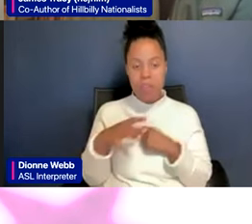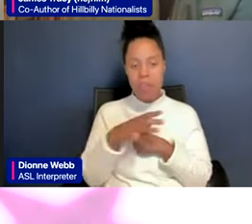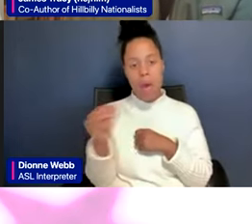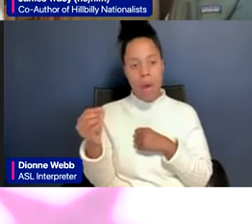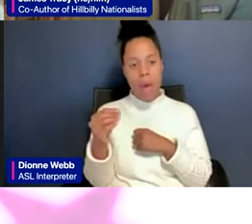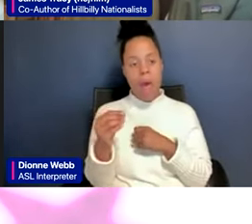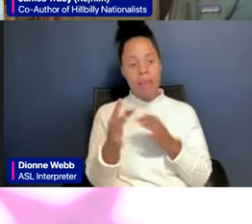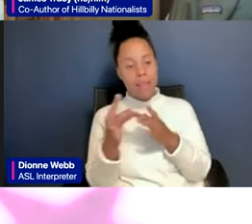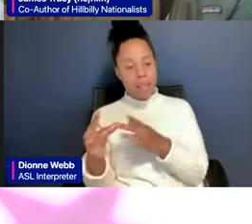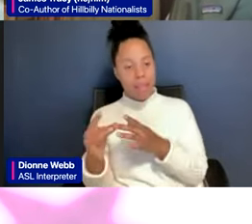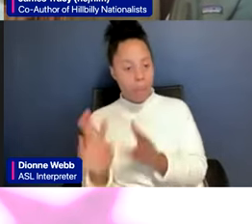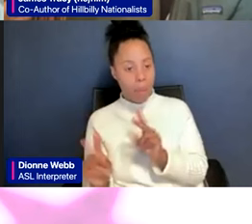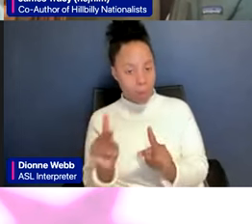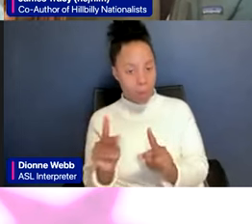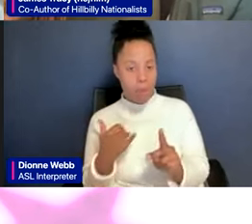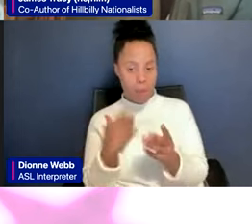solutions, right? And